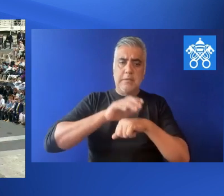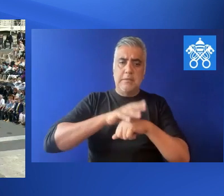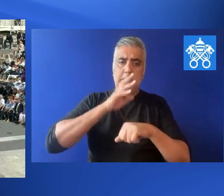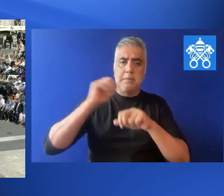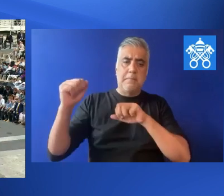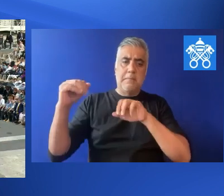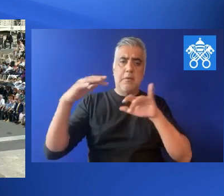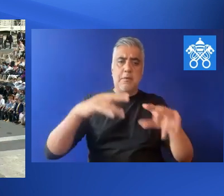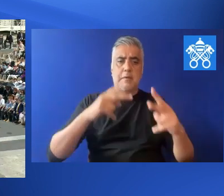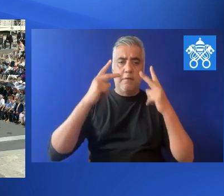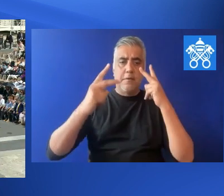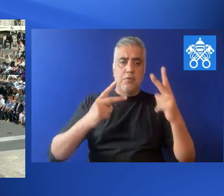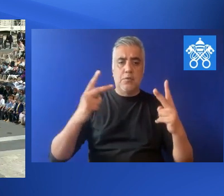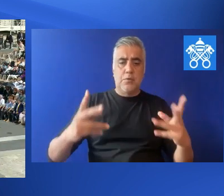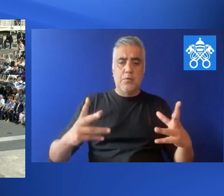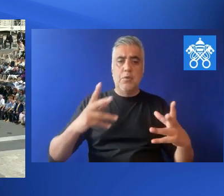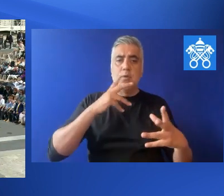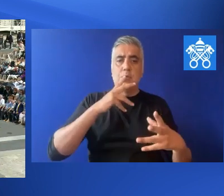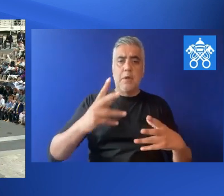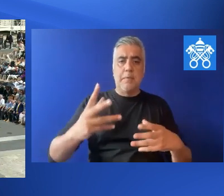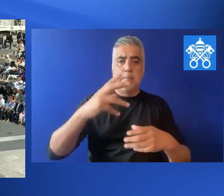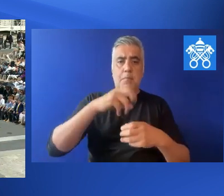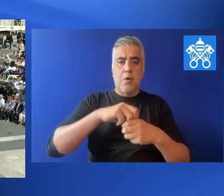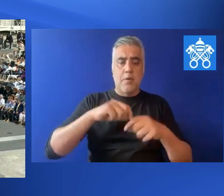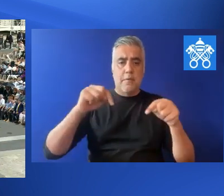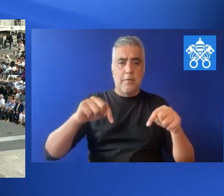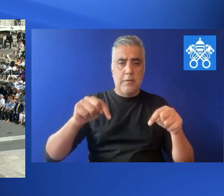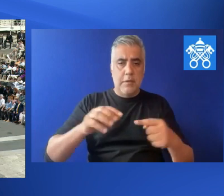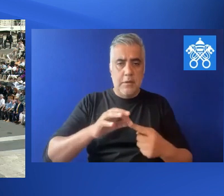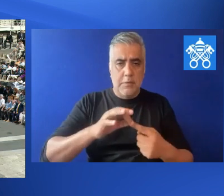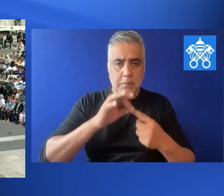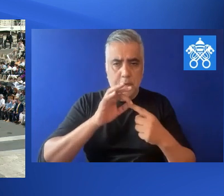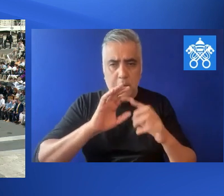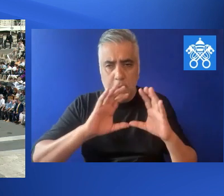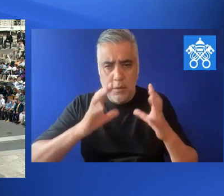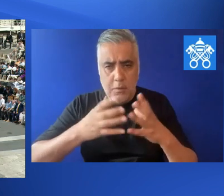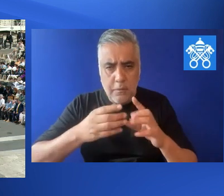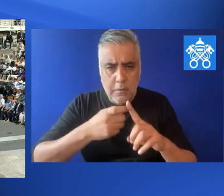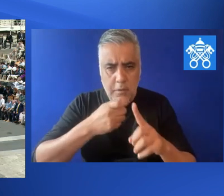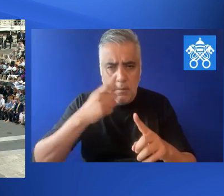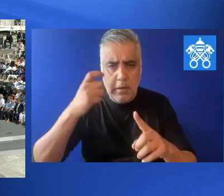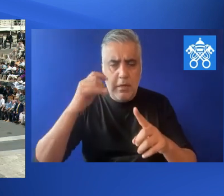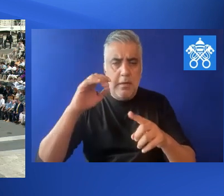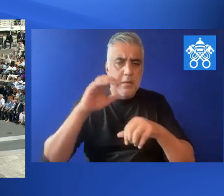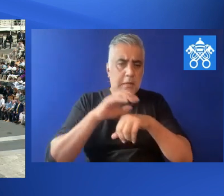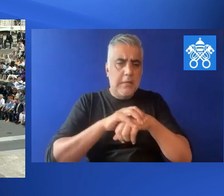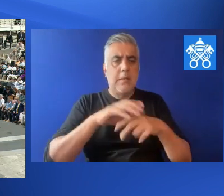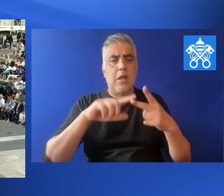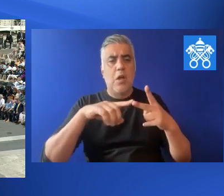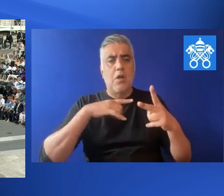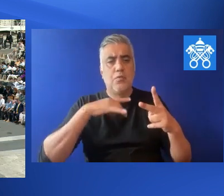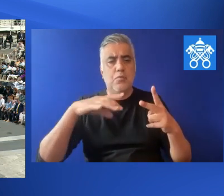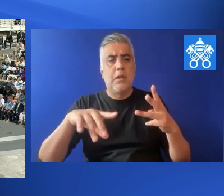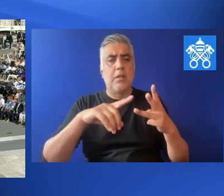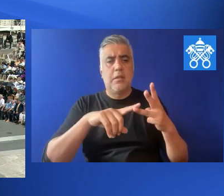I extend a warm welcome to the English-speaking pilgrims and visitors taking part in today's audience,